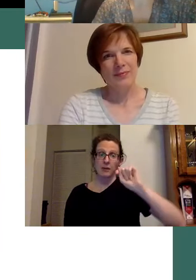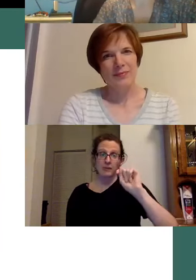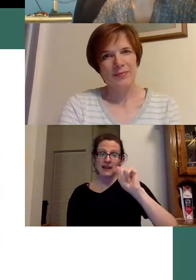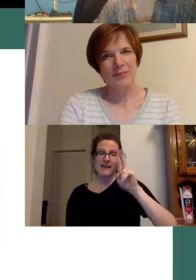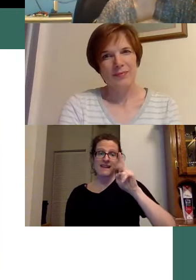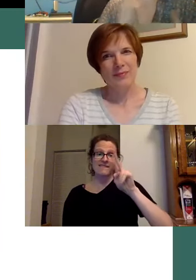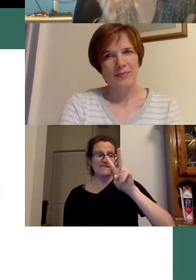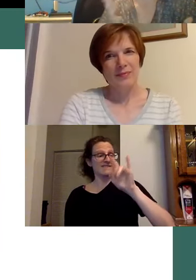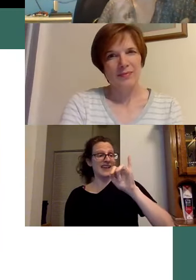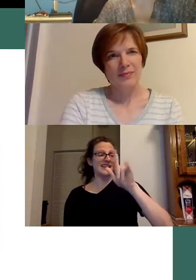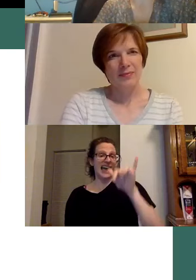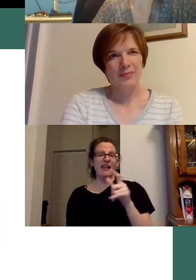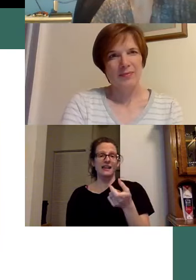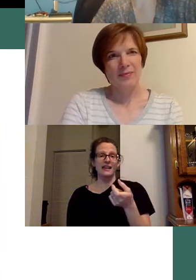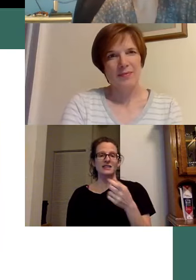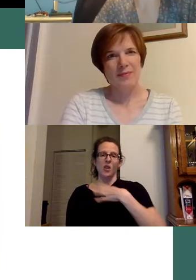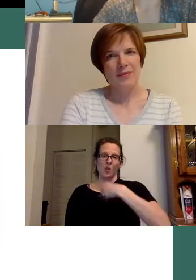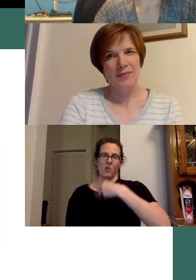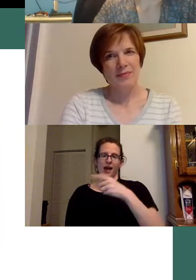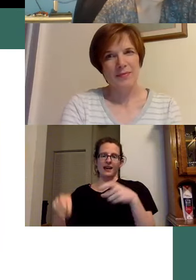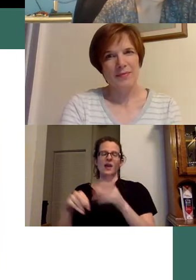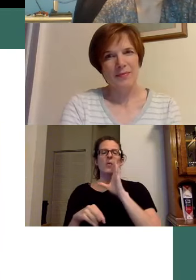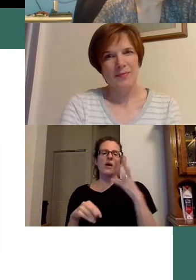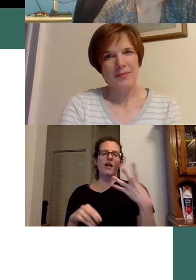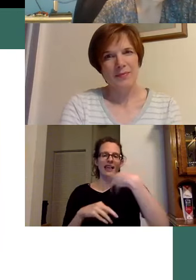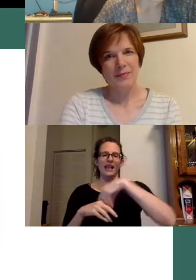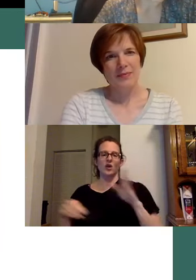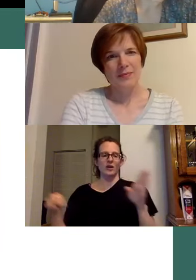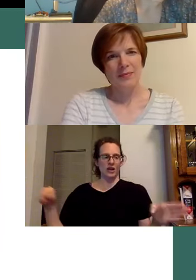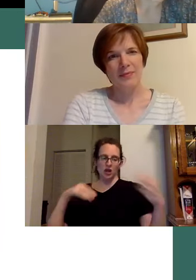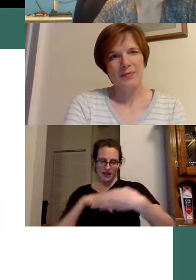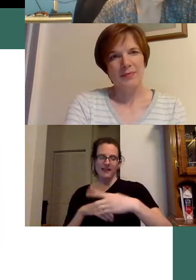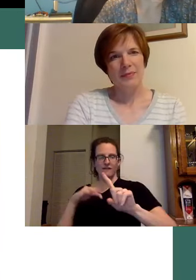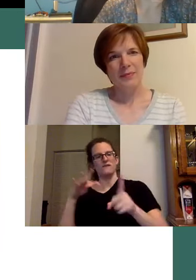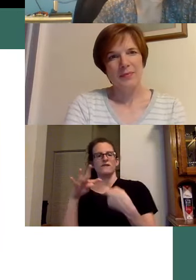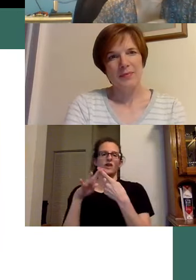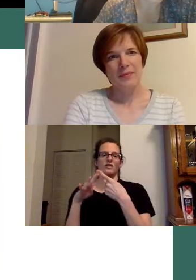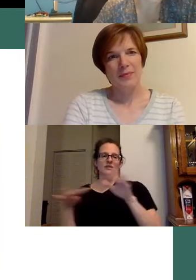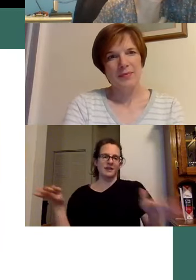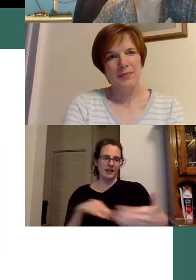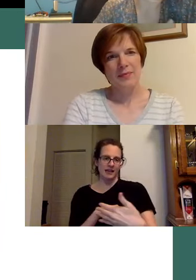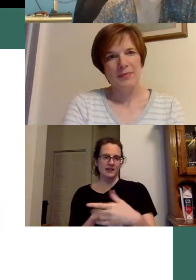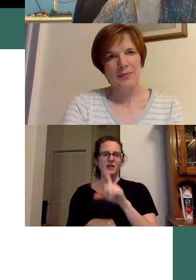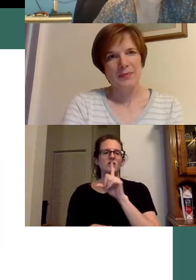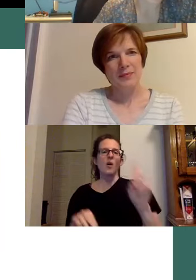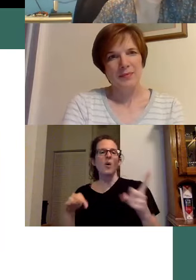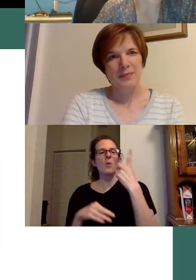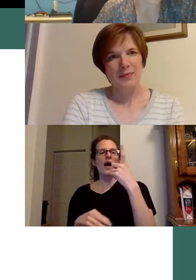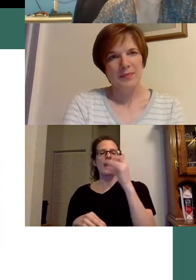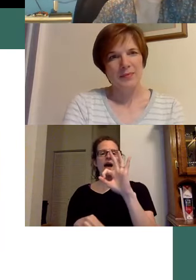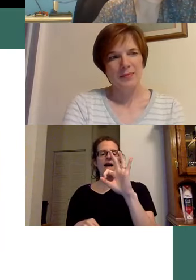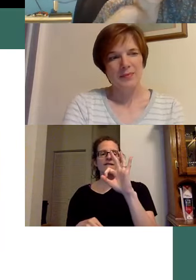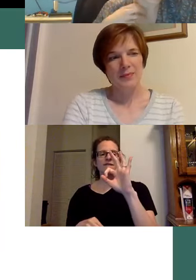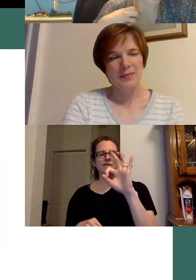vitality is what will come in your kit. It is one of our great